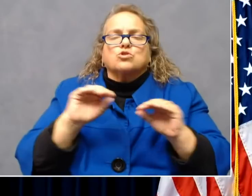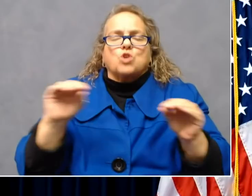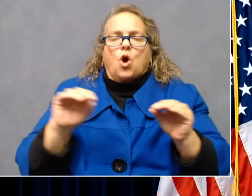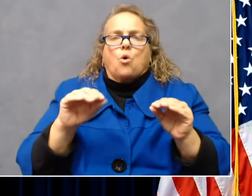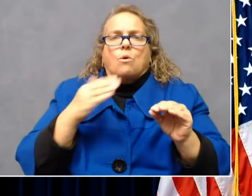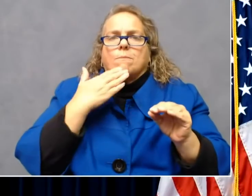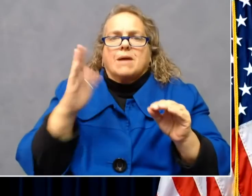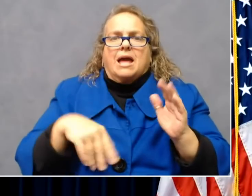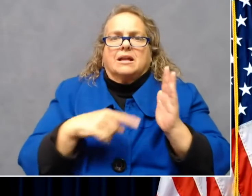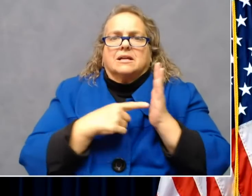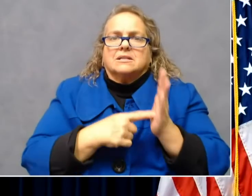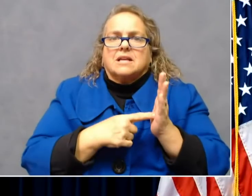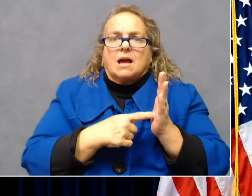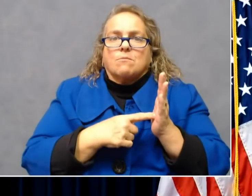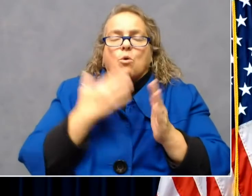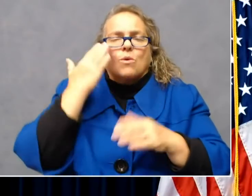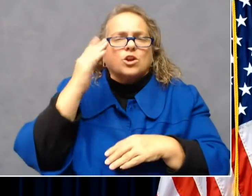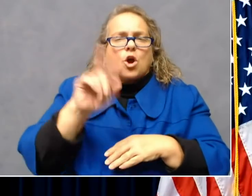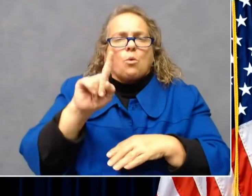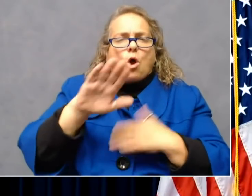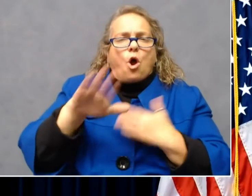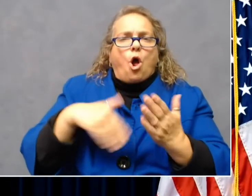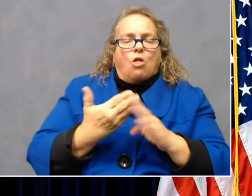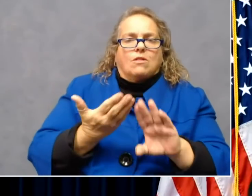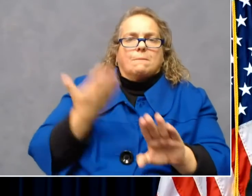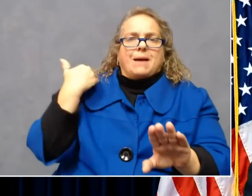and all of the steps that we need to take.